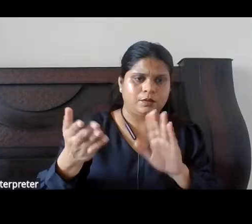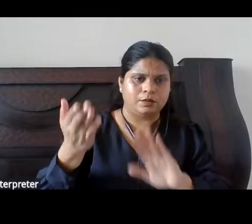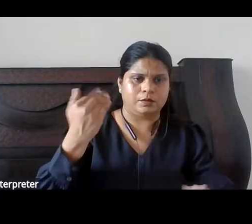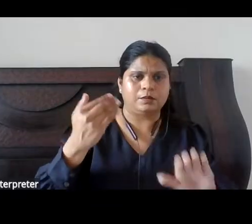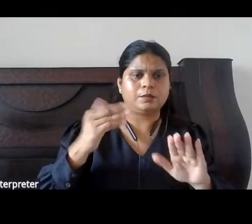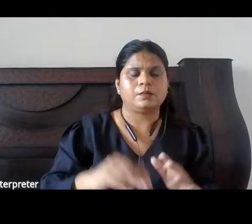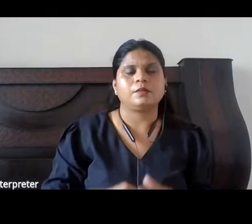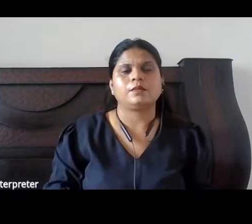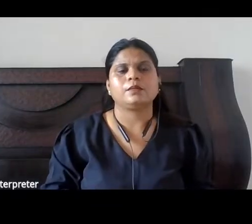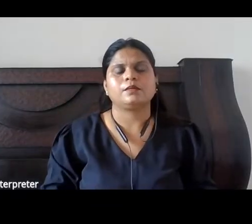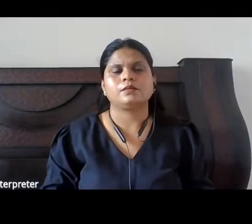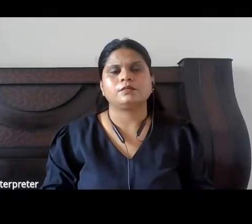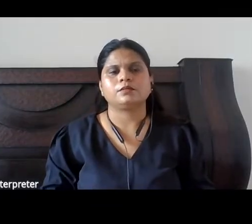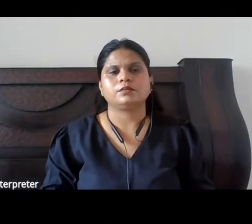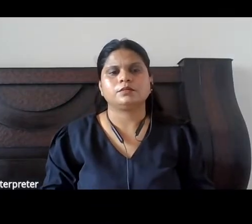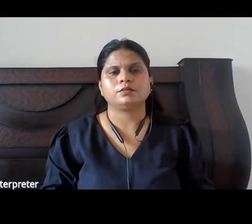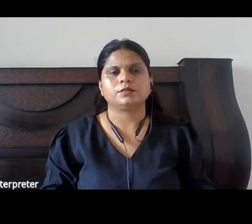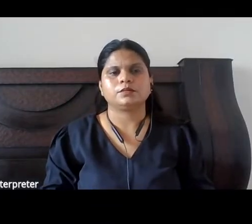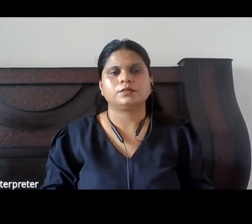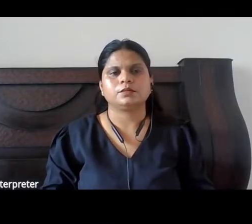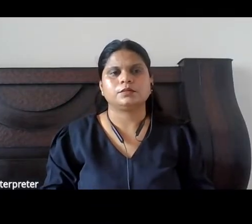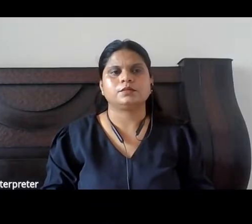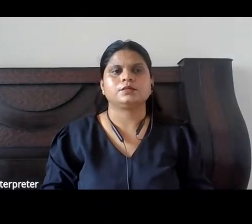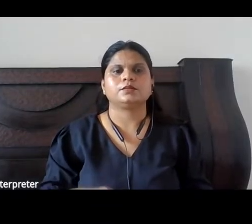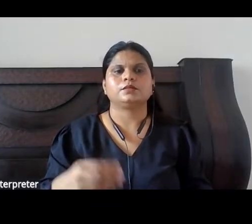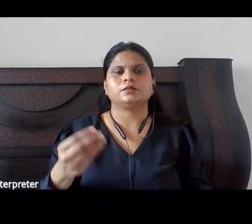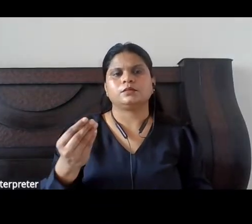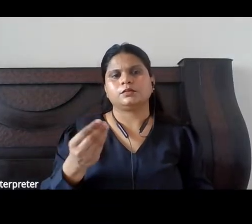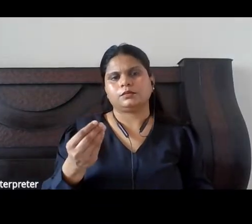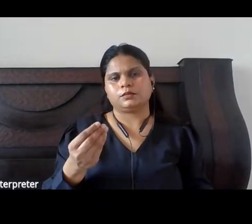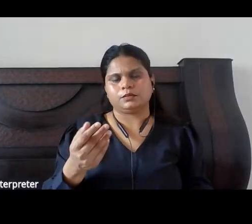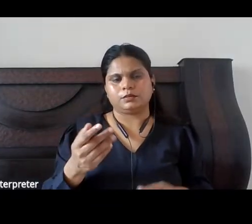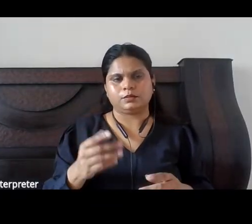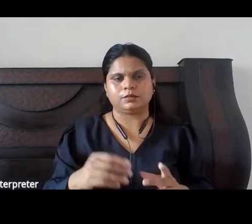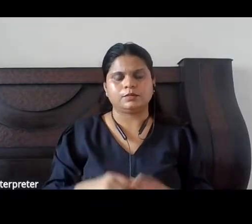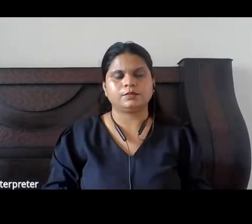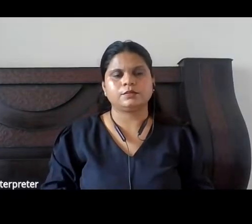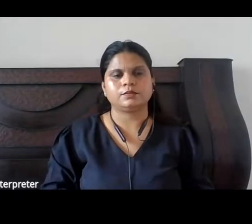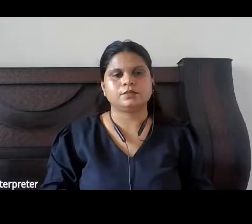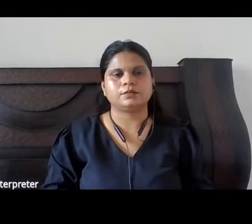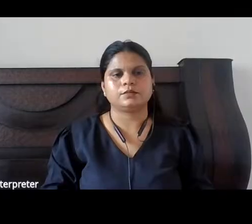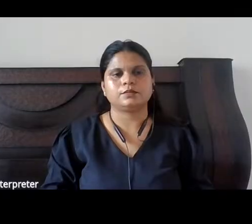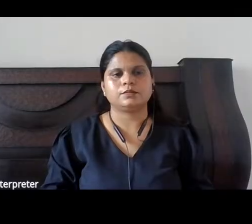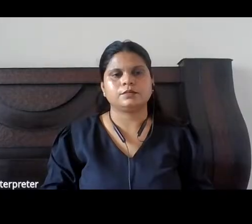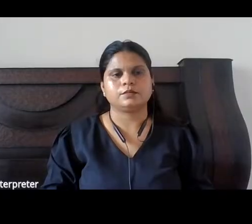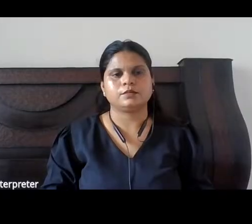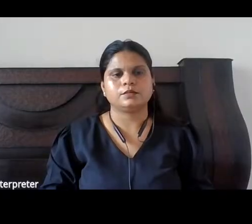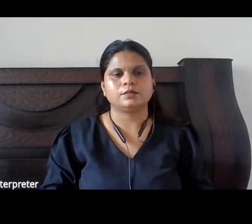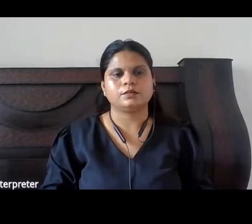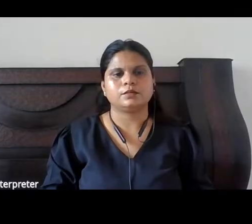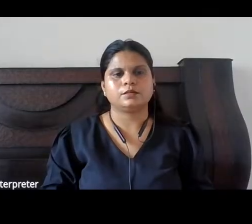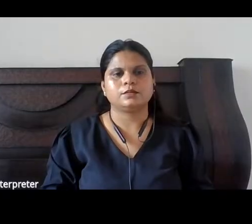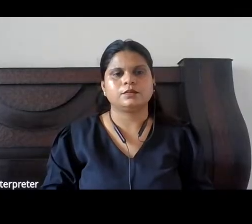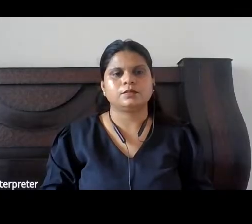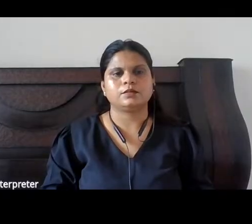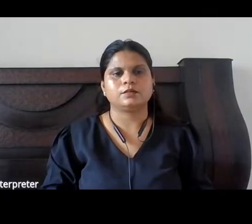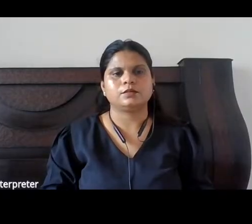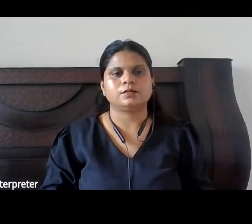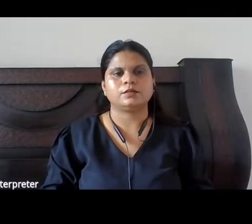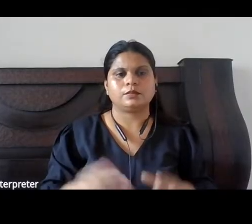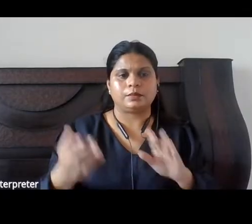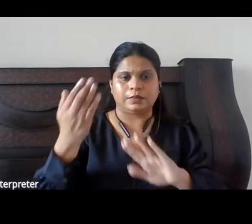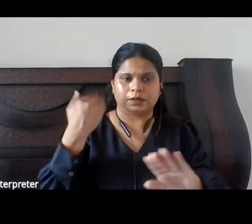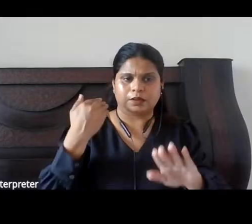step forward, but it did provide a very limited snapshot. It primarily focused on visible or